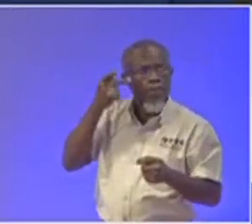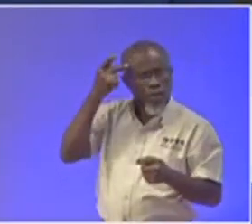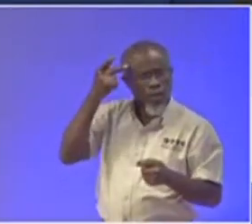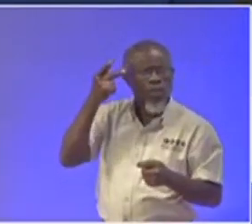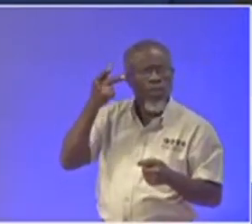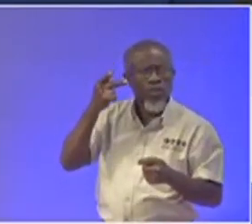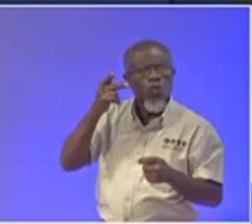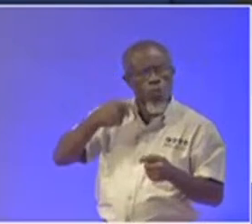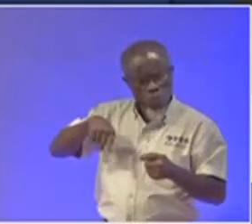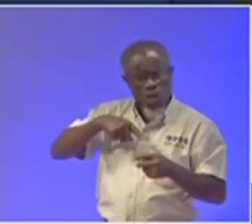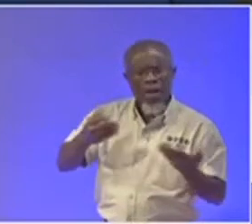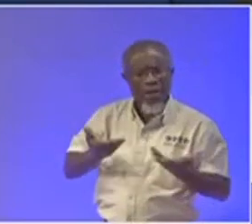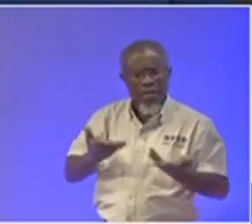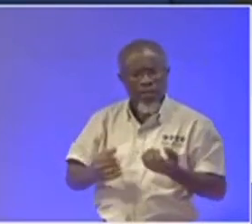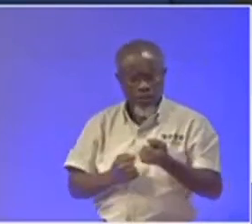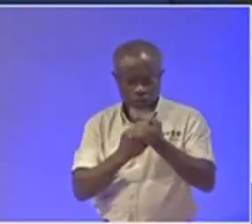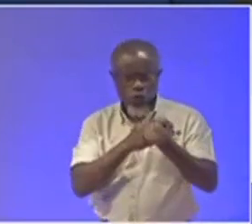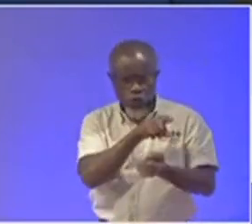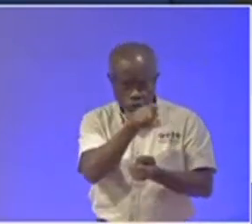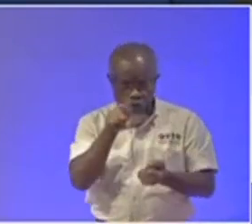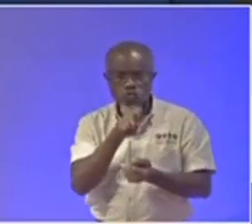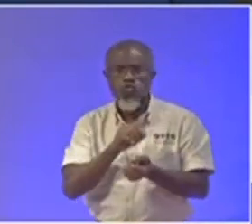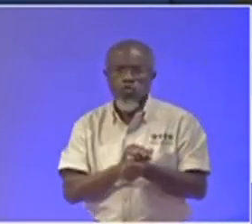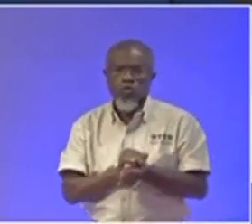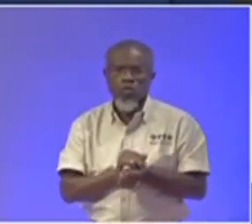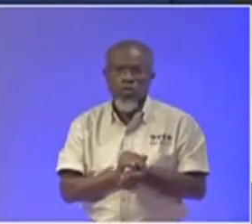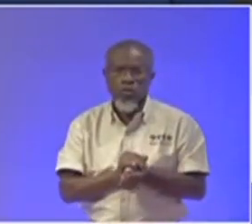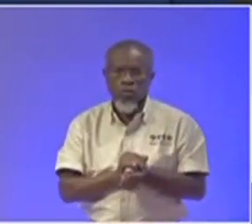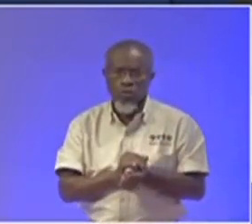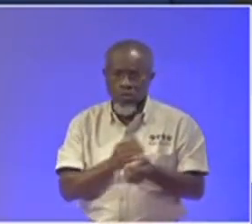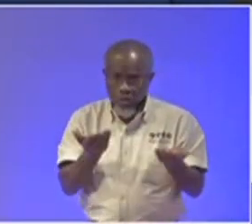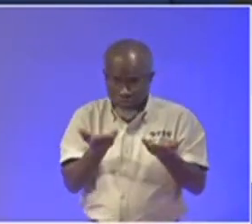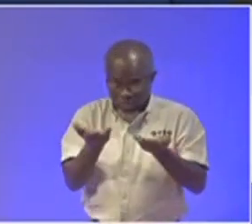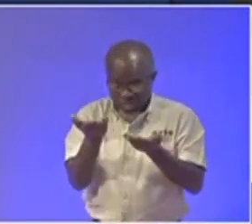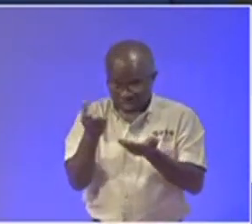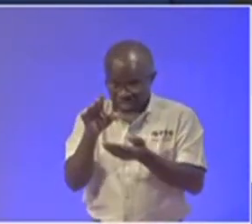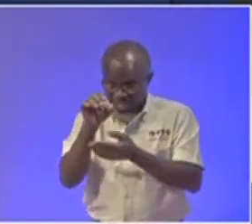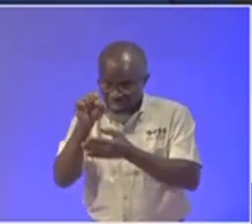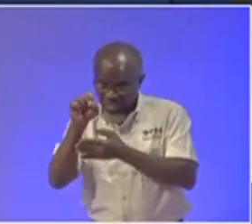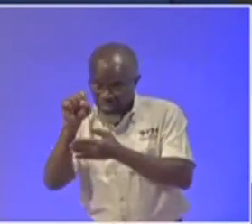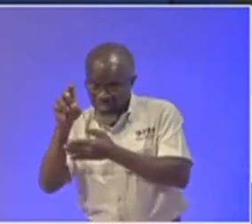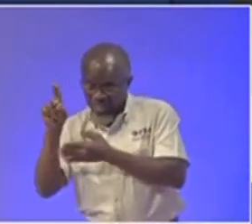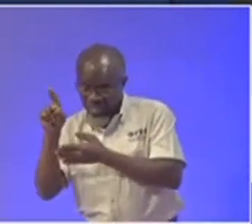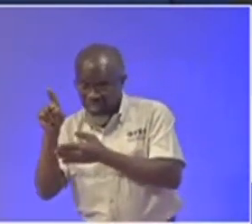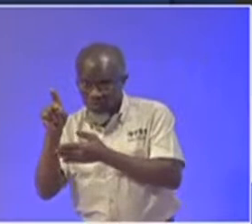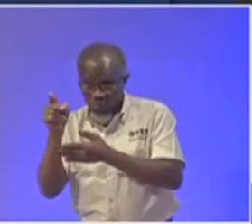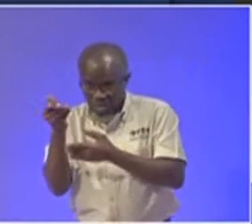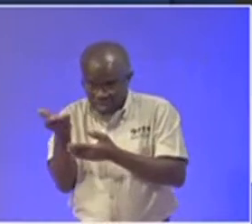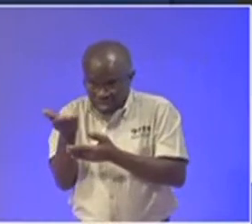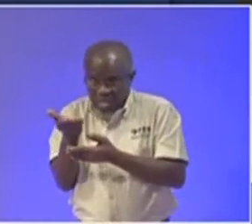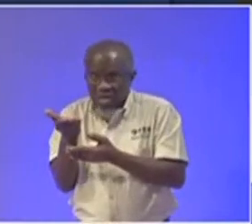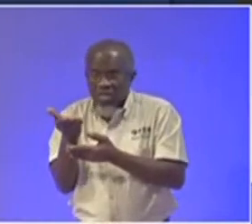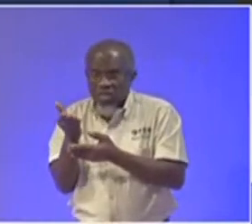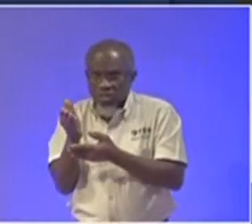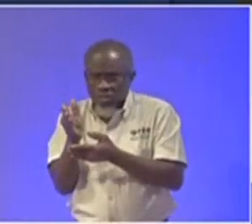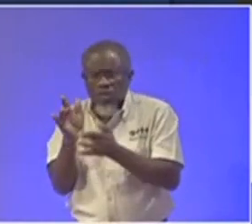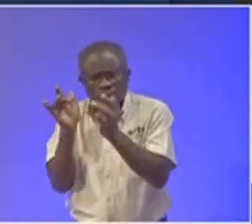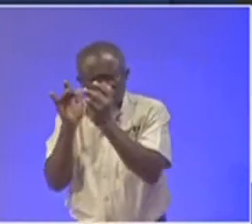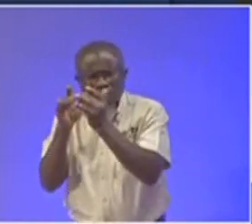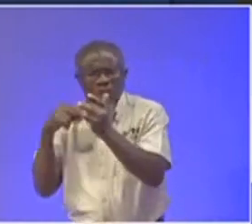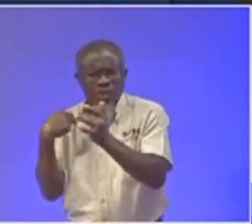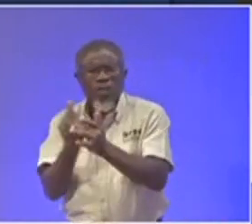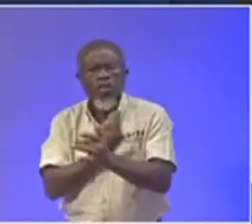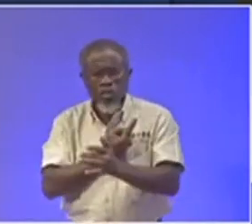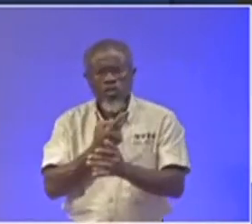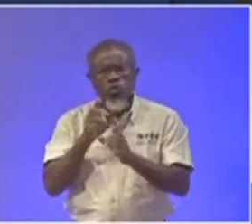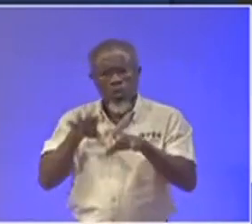and we are here to support you. The Student Support Services Division of the Ministry of Education, please reach out to us and let